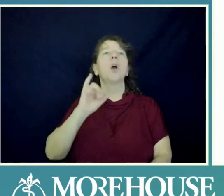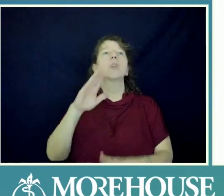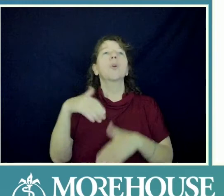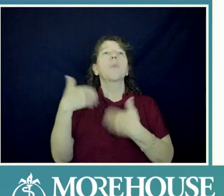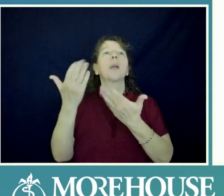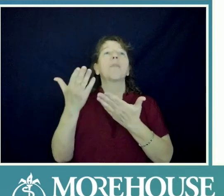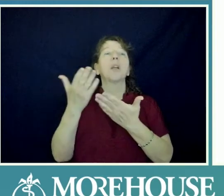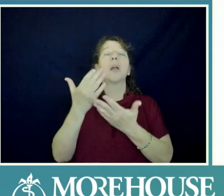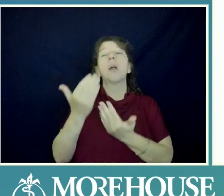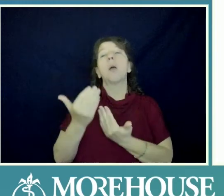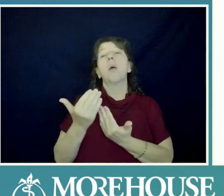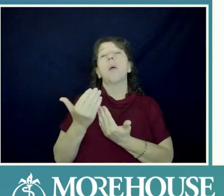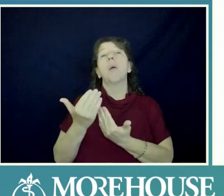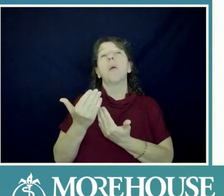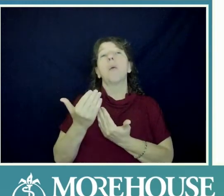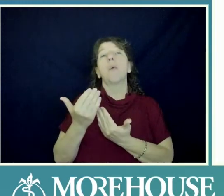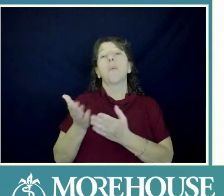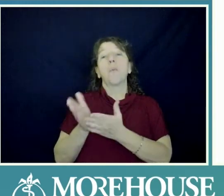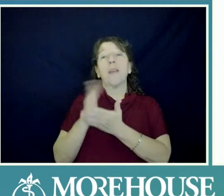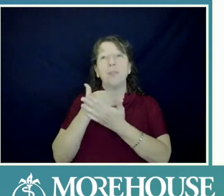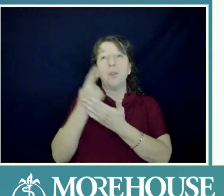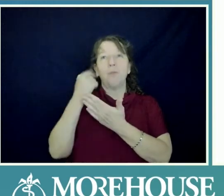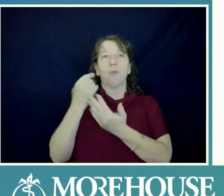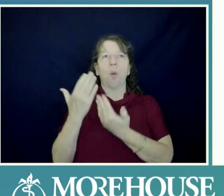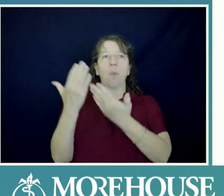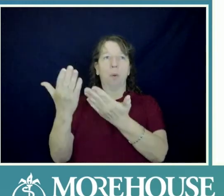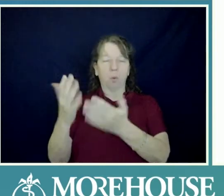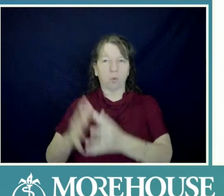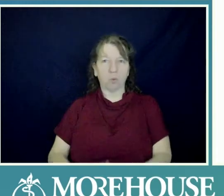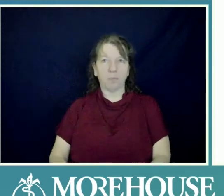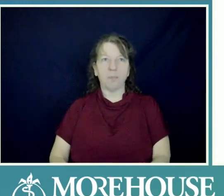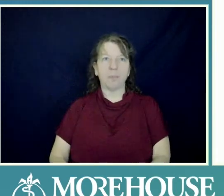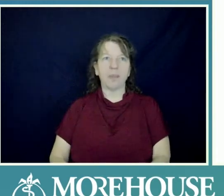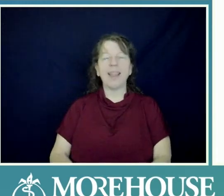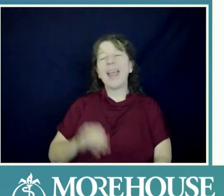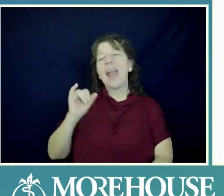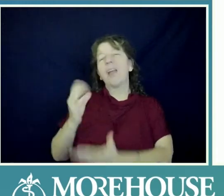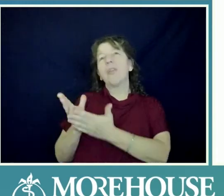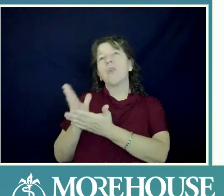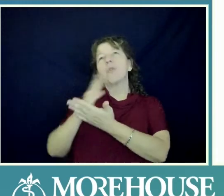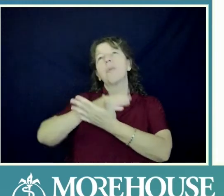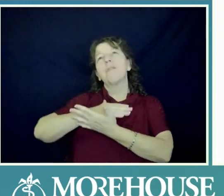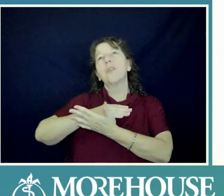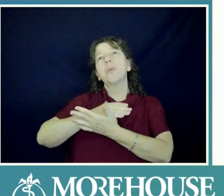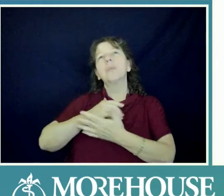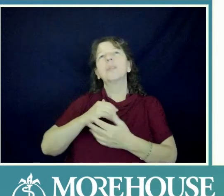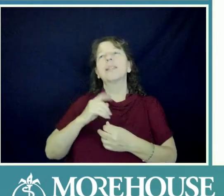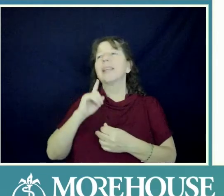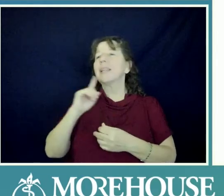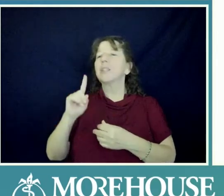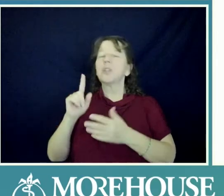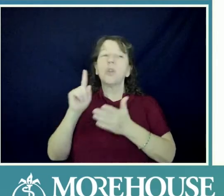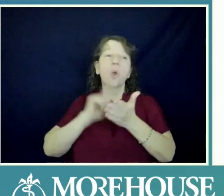proposals pre-reviews. And these are reviews mainly of your research